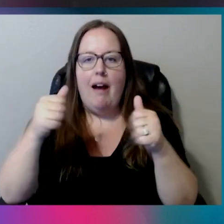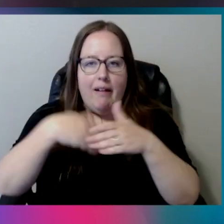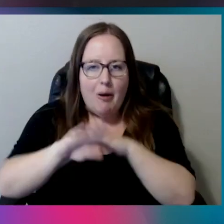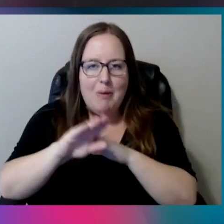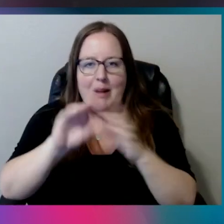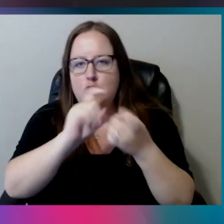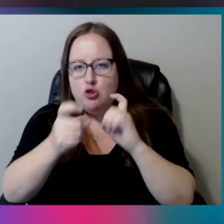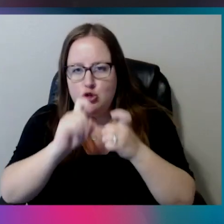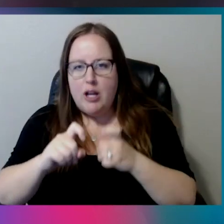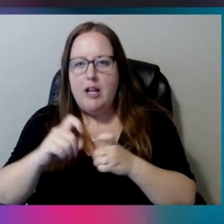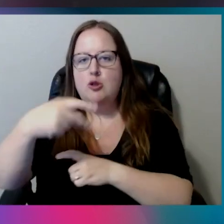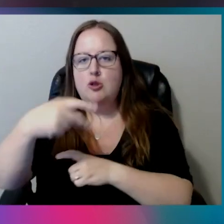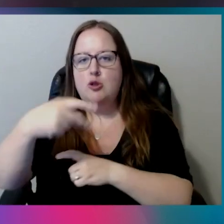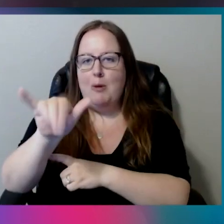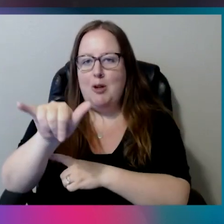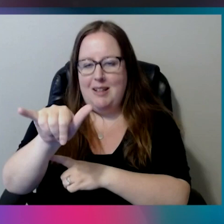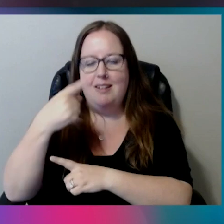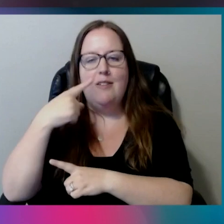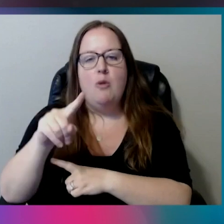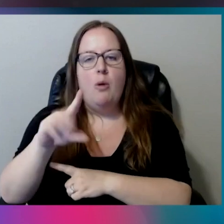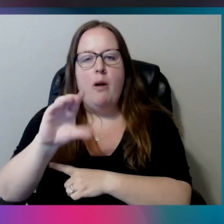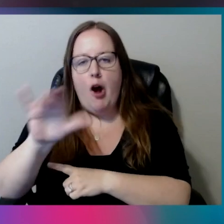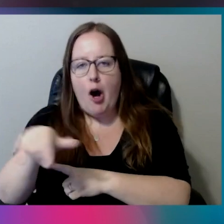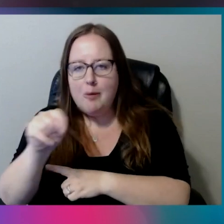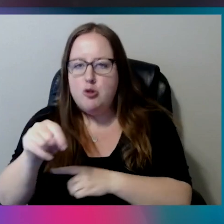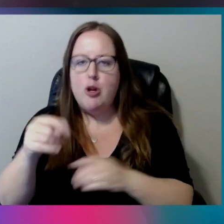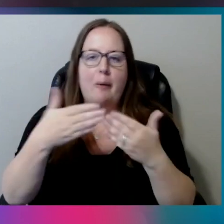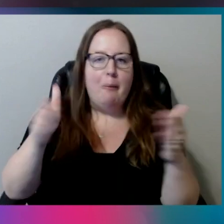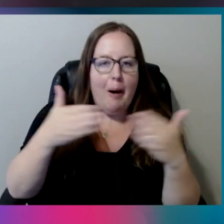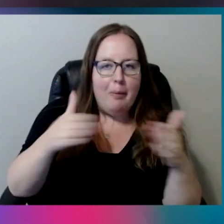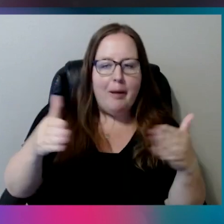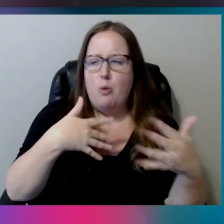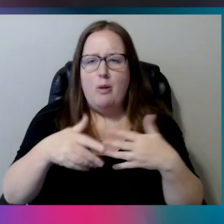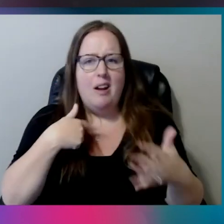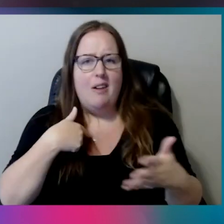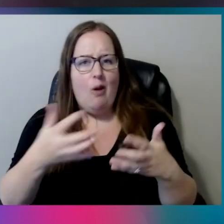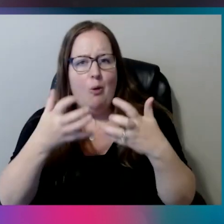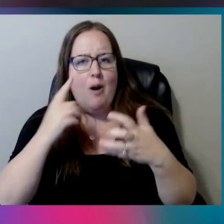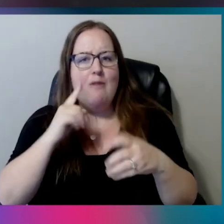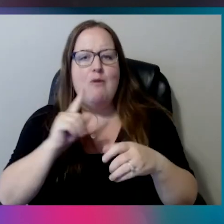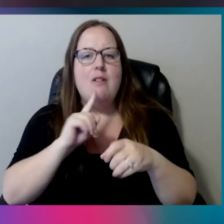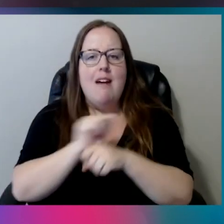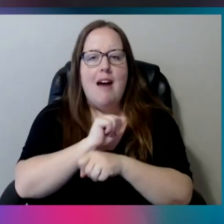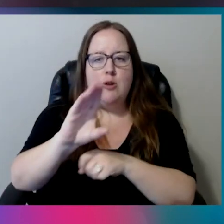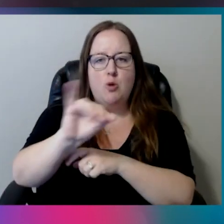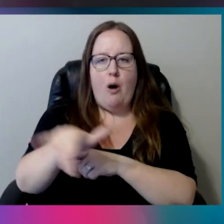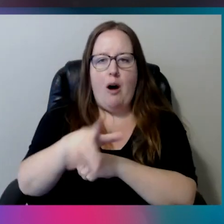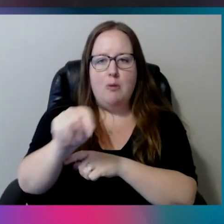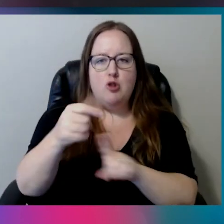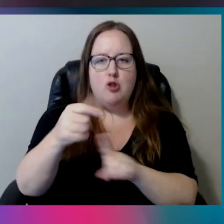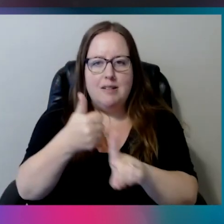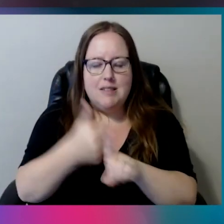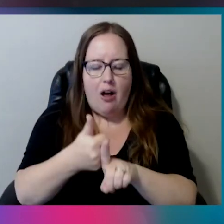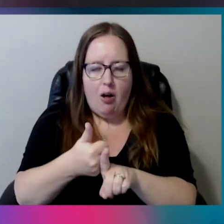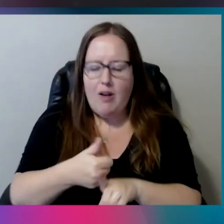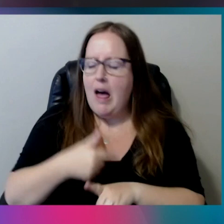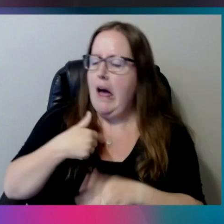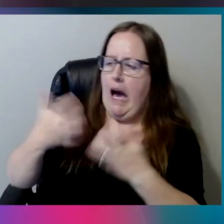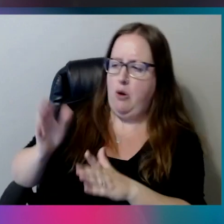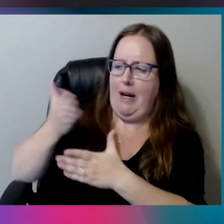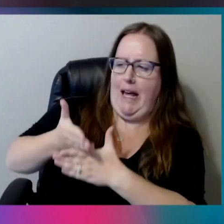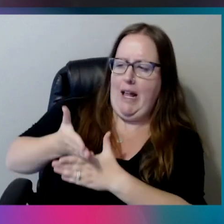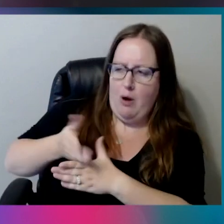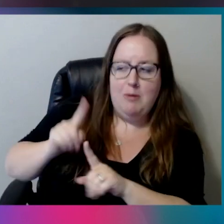on an object, make it public or whatever I'm going to do to the actual object itself. I don't want to interrupt your flow, but I